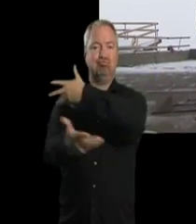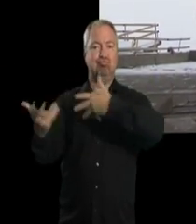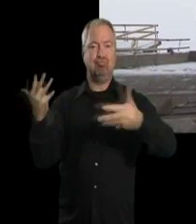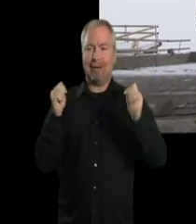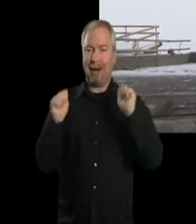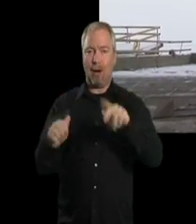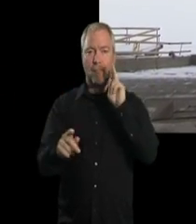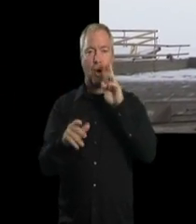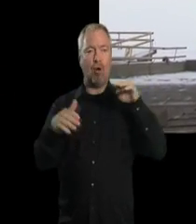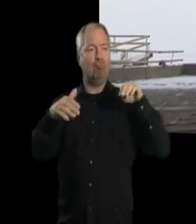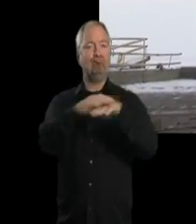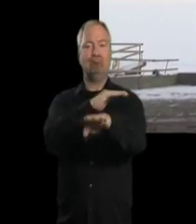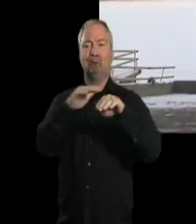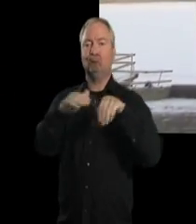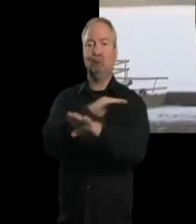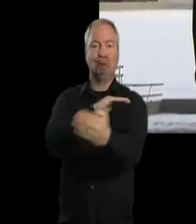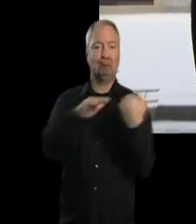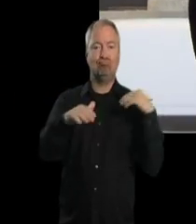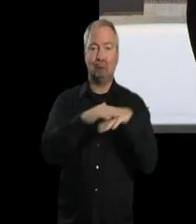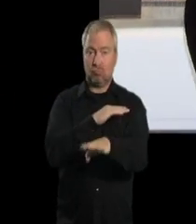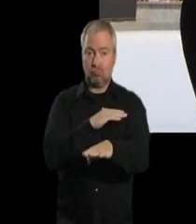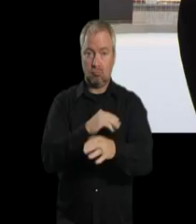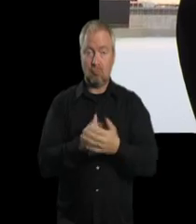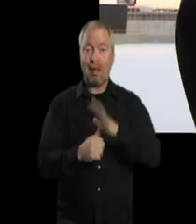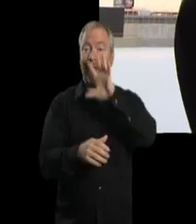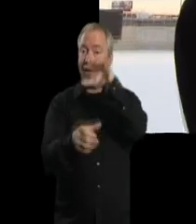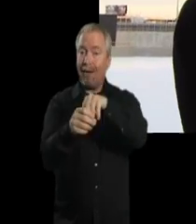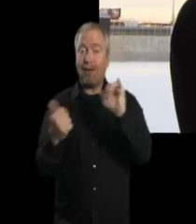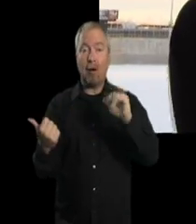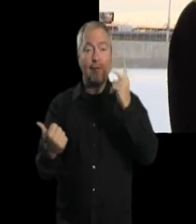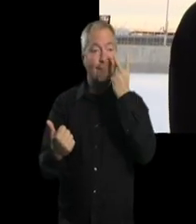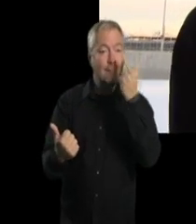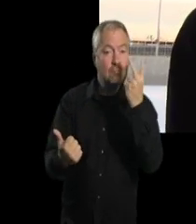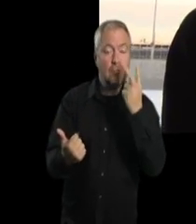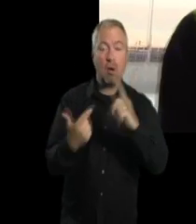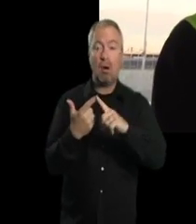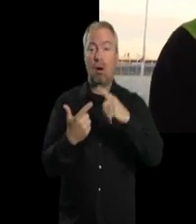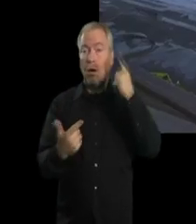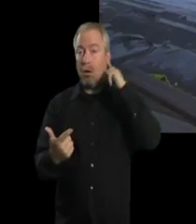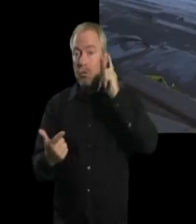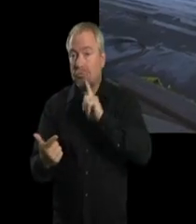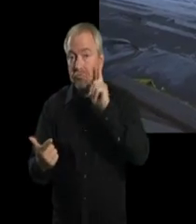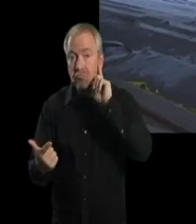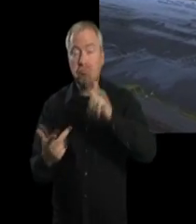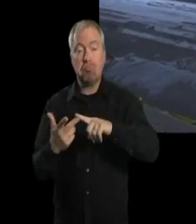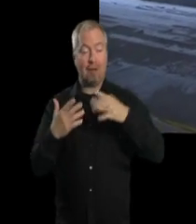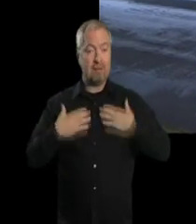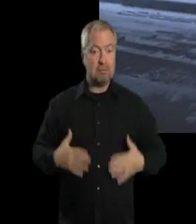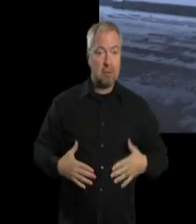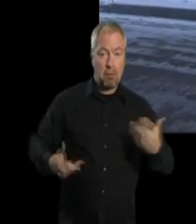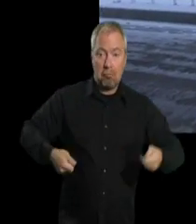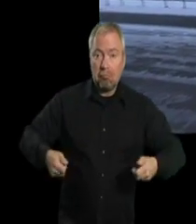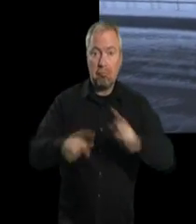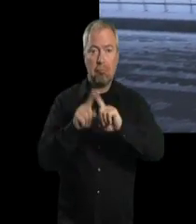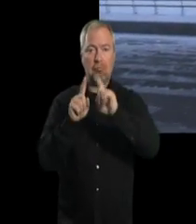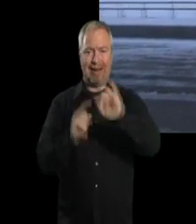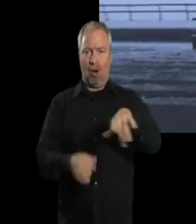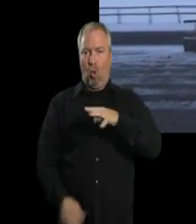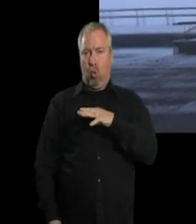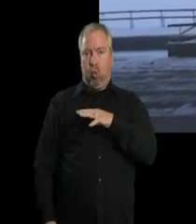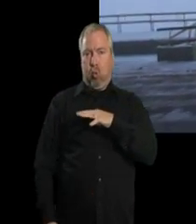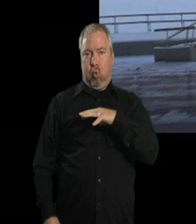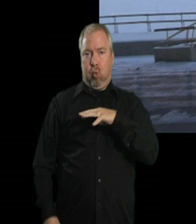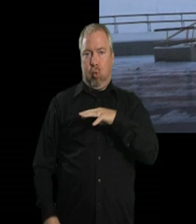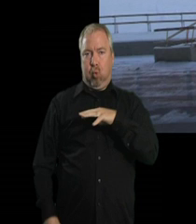open and accessible, whether visually impaired, hearing impaired, or physically impaired, was very important to them. And I think it's pretty